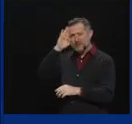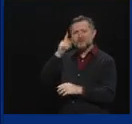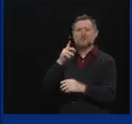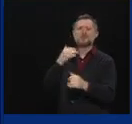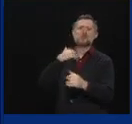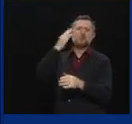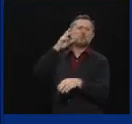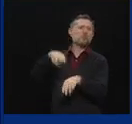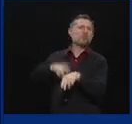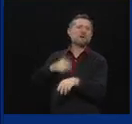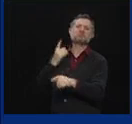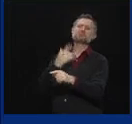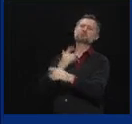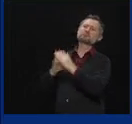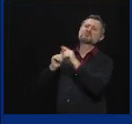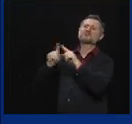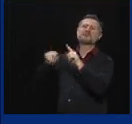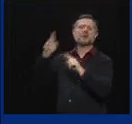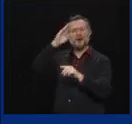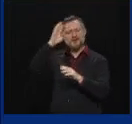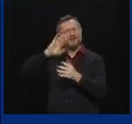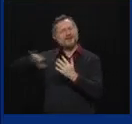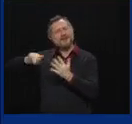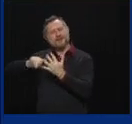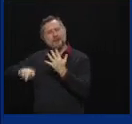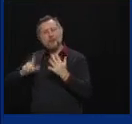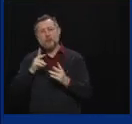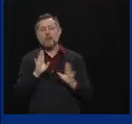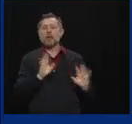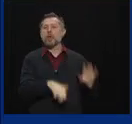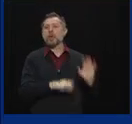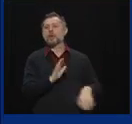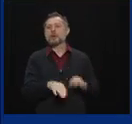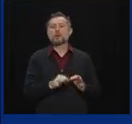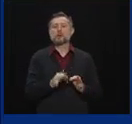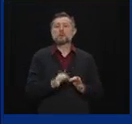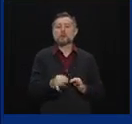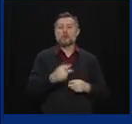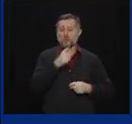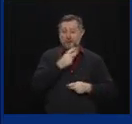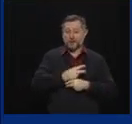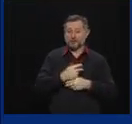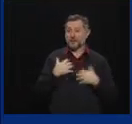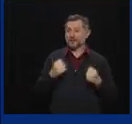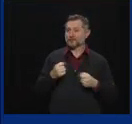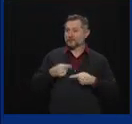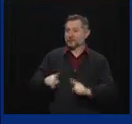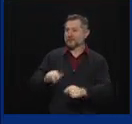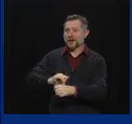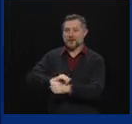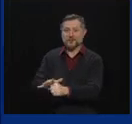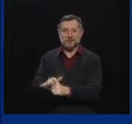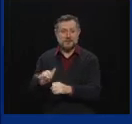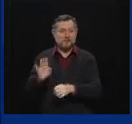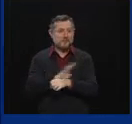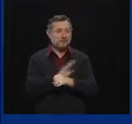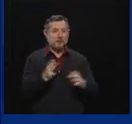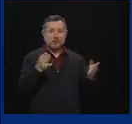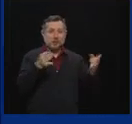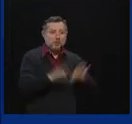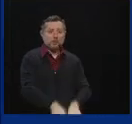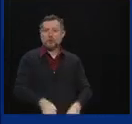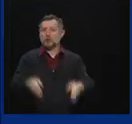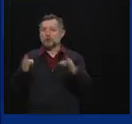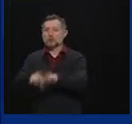put off necessary medical care during the pandemic. We shut down in order to create bed space. A lot of the